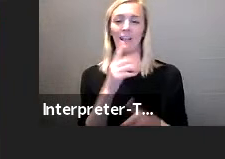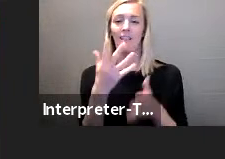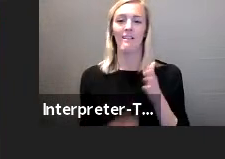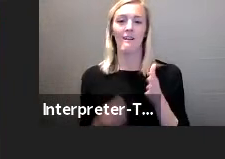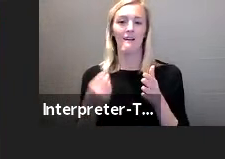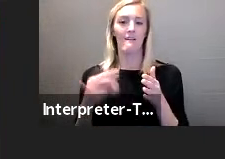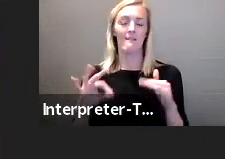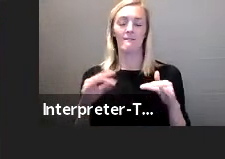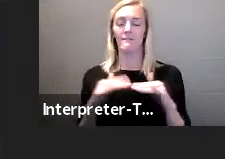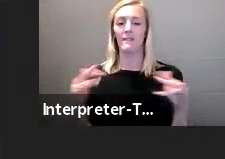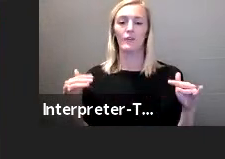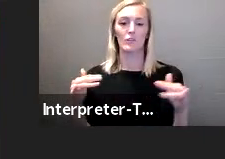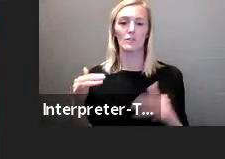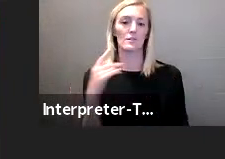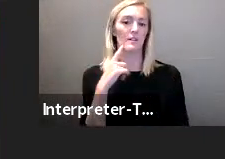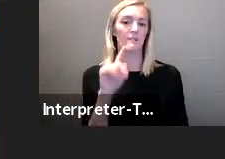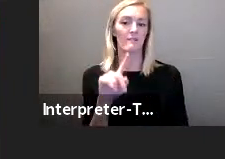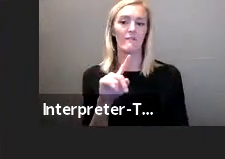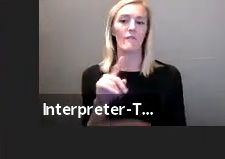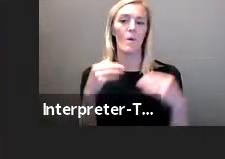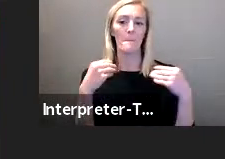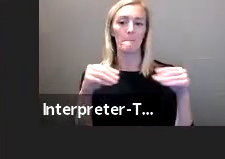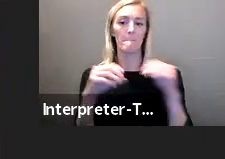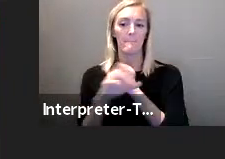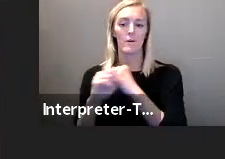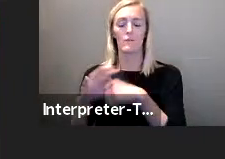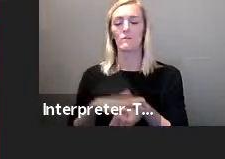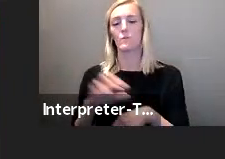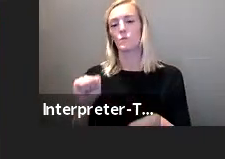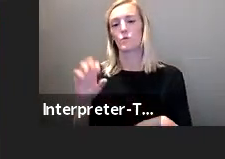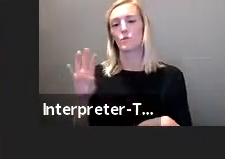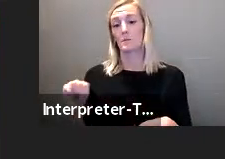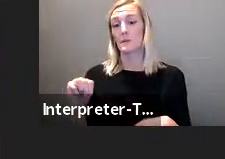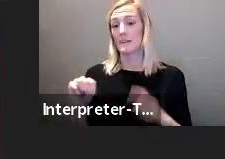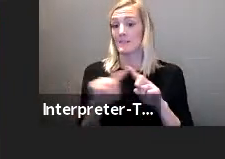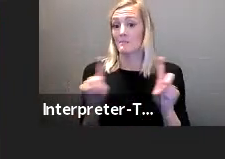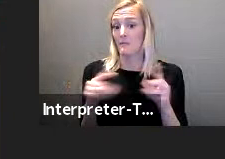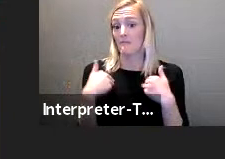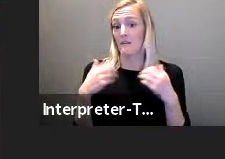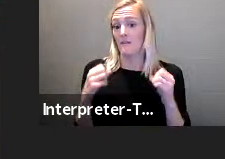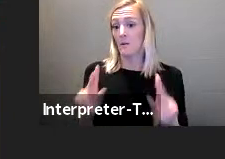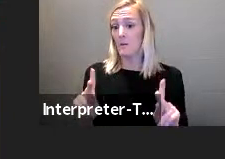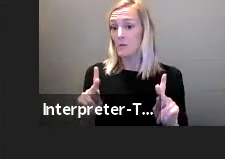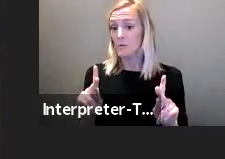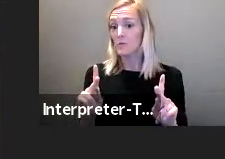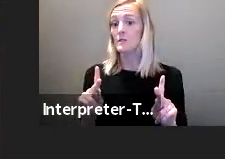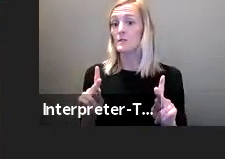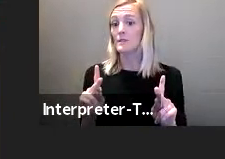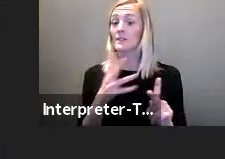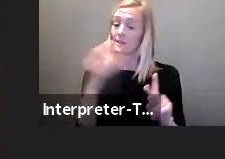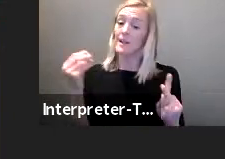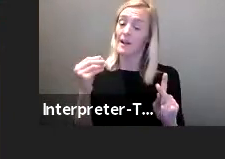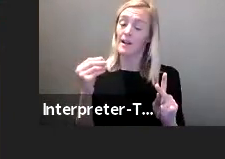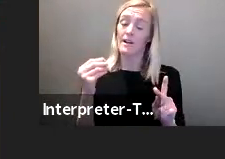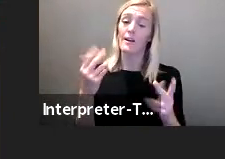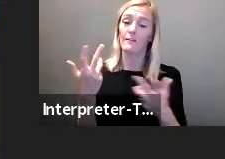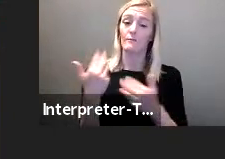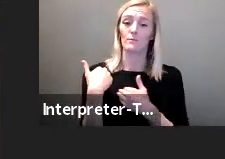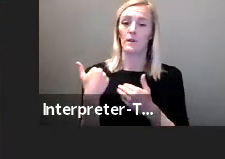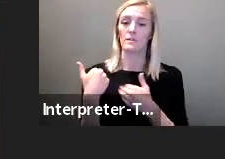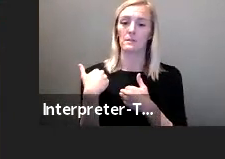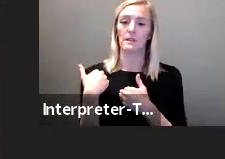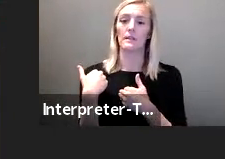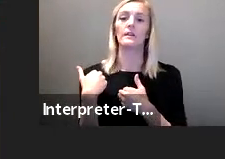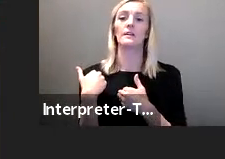to, marketing on social media. But I think we have an opportunity and, quite frankly, a responsibility to